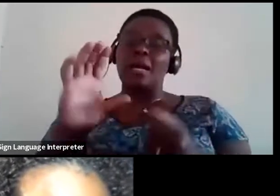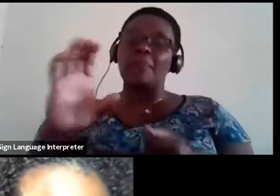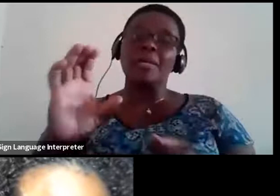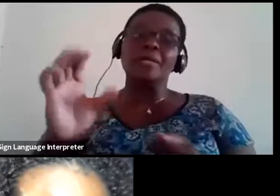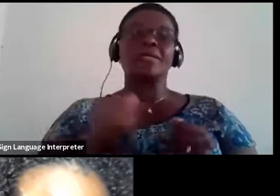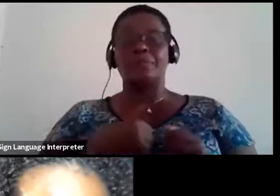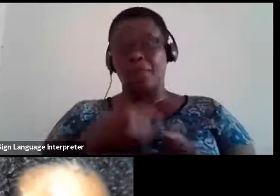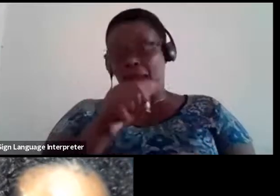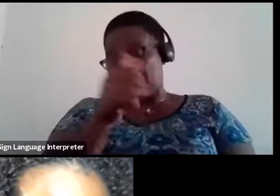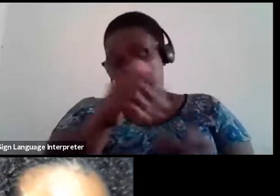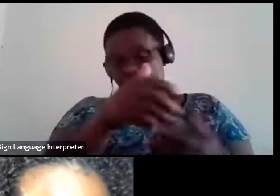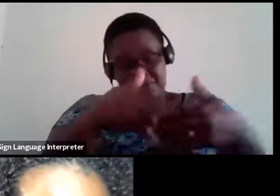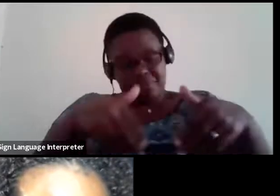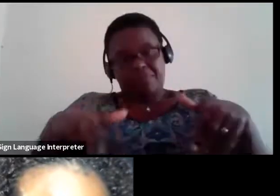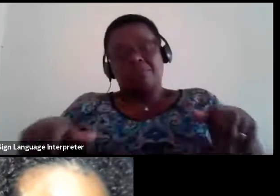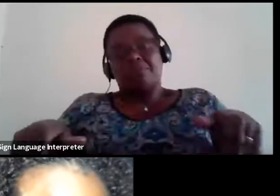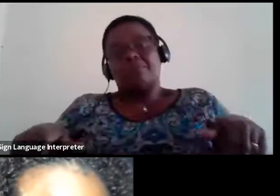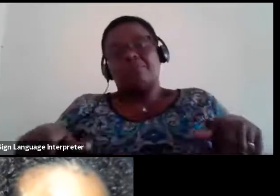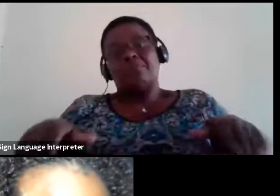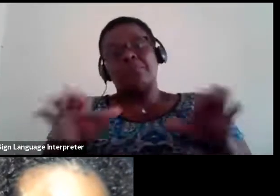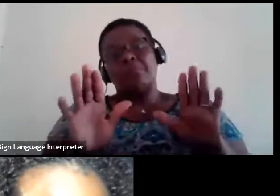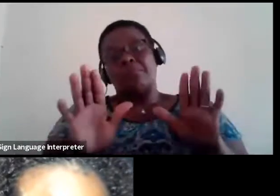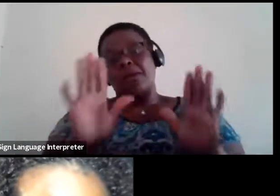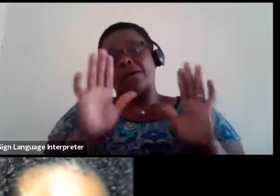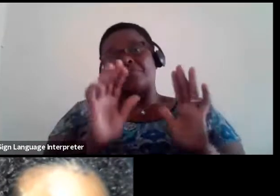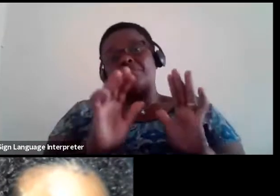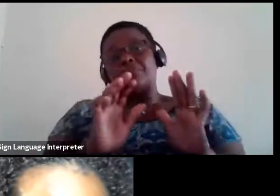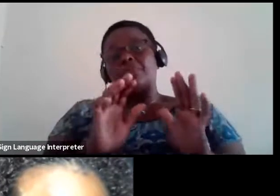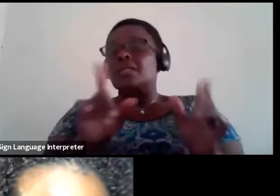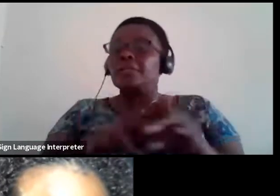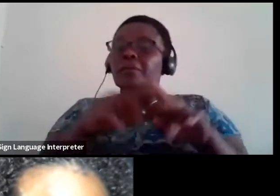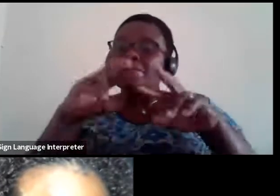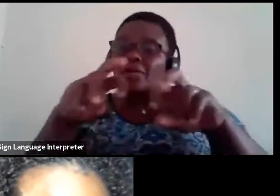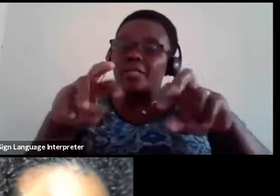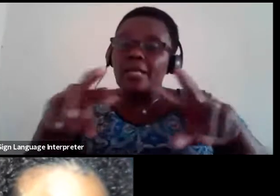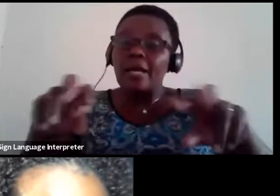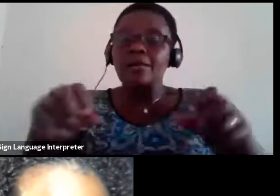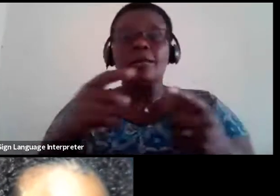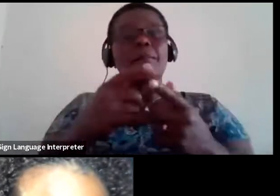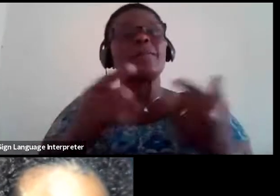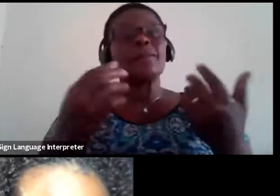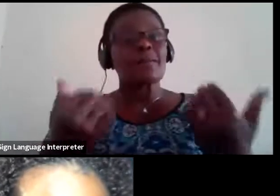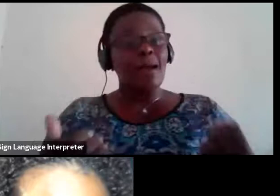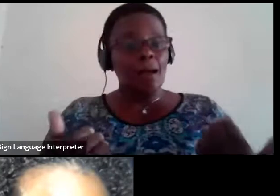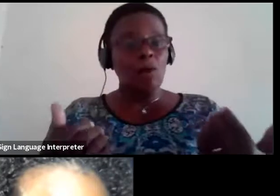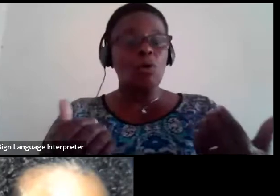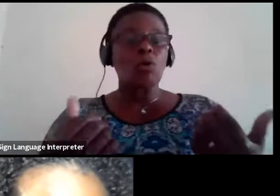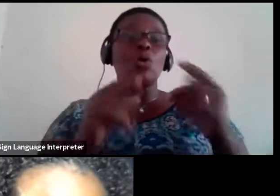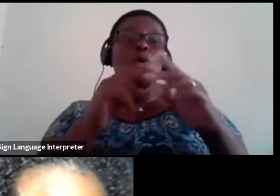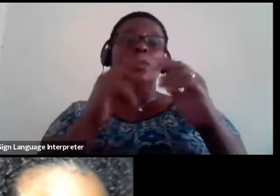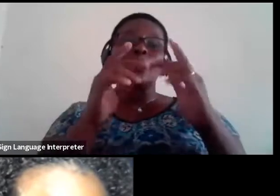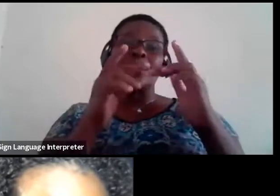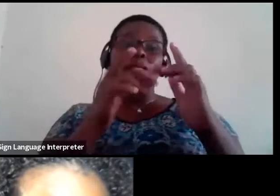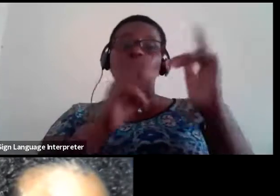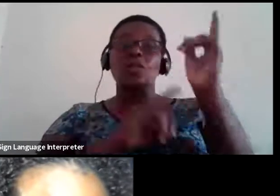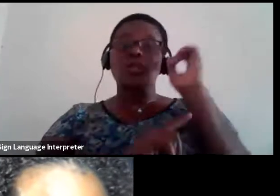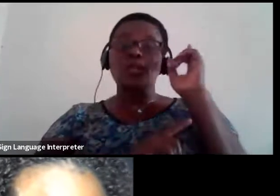and do research stuff for people. But right now, digital security has been